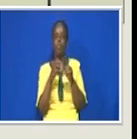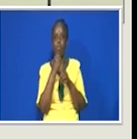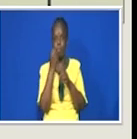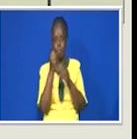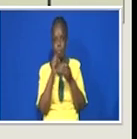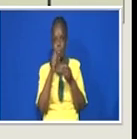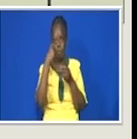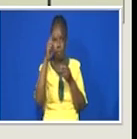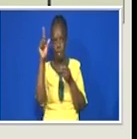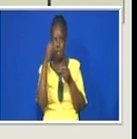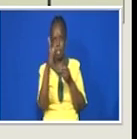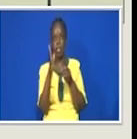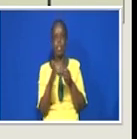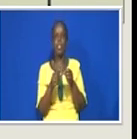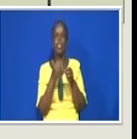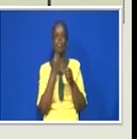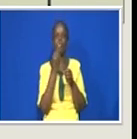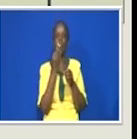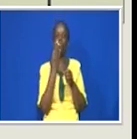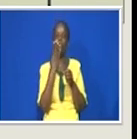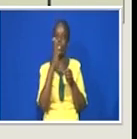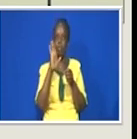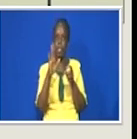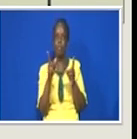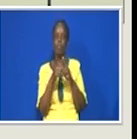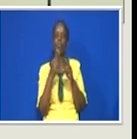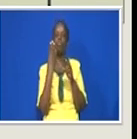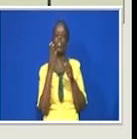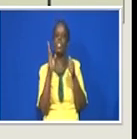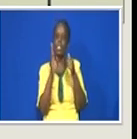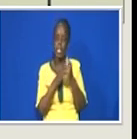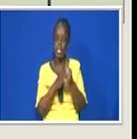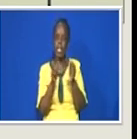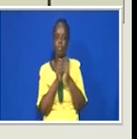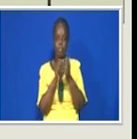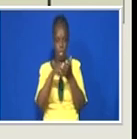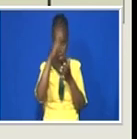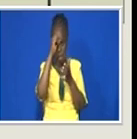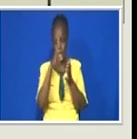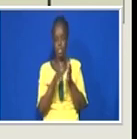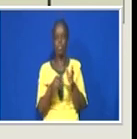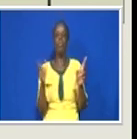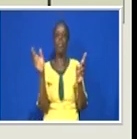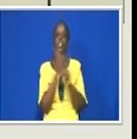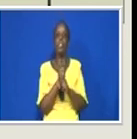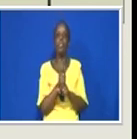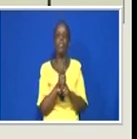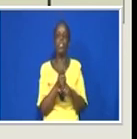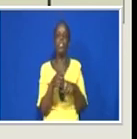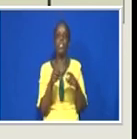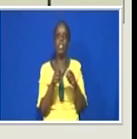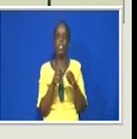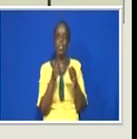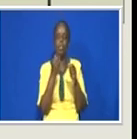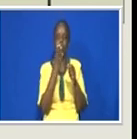example, in the interval of 45 to 49, there are 10 students who scored that interval